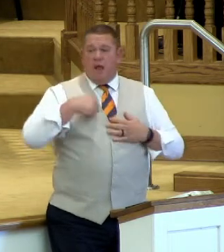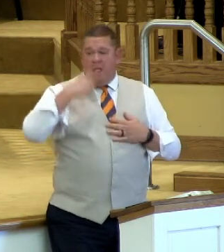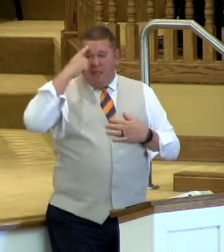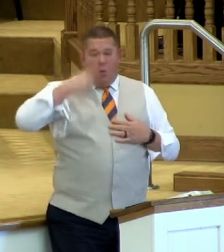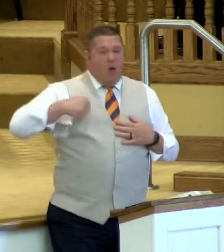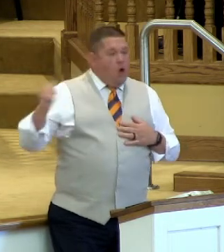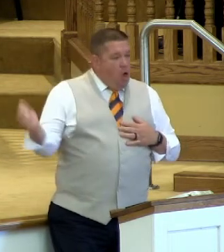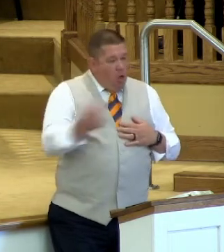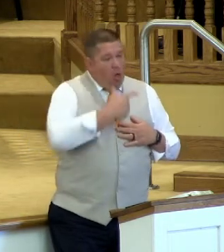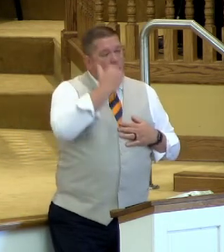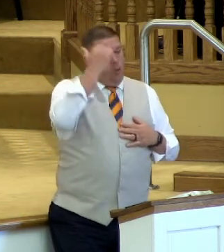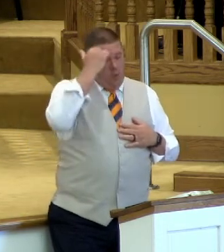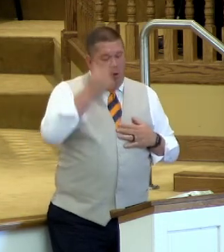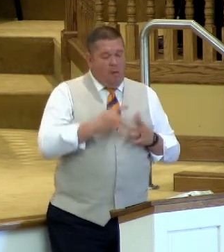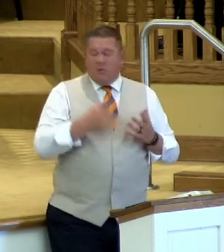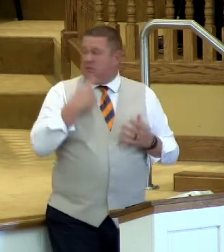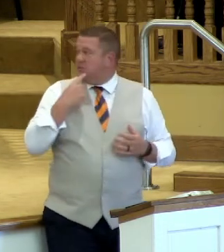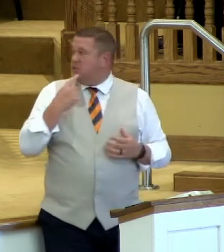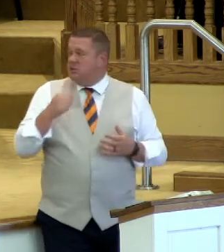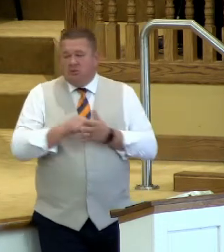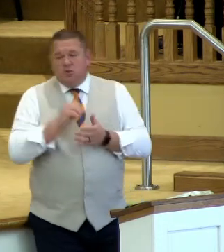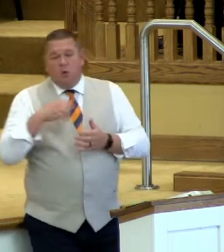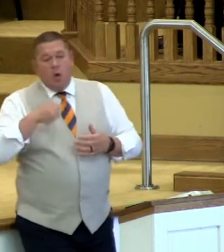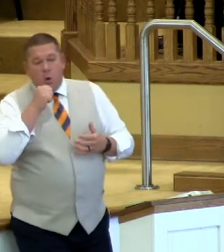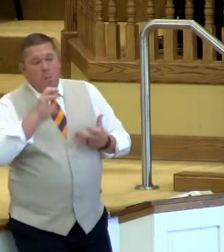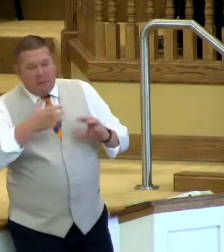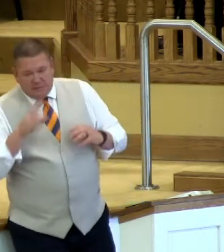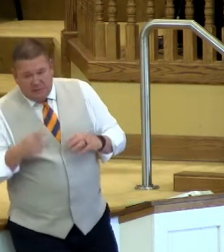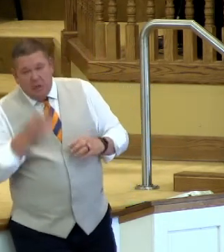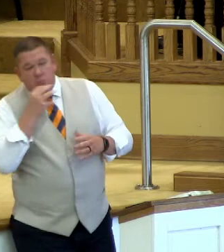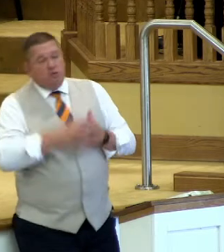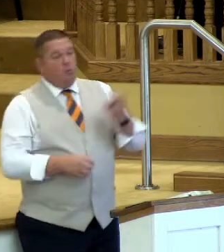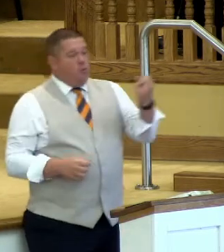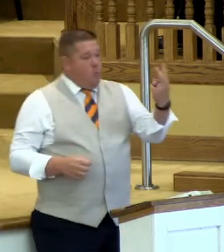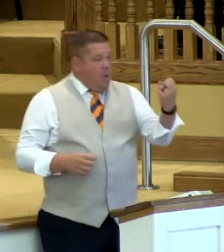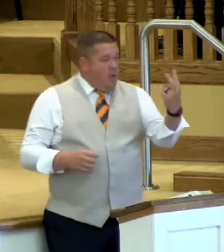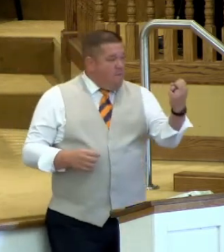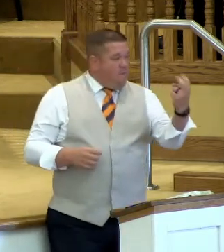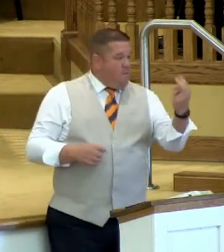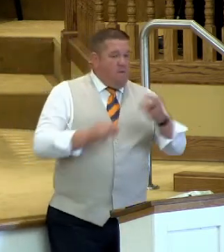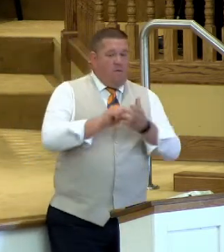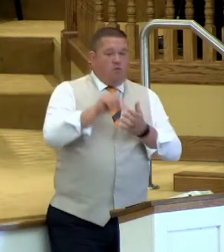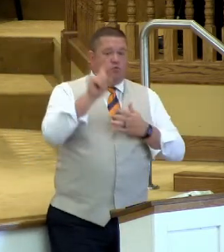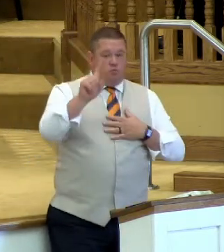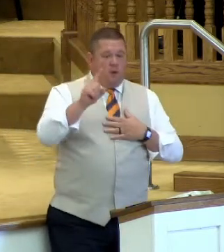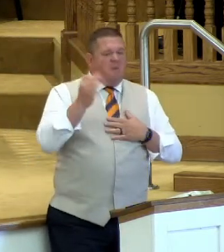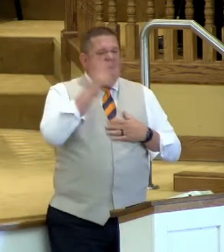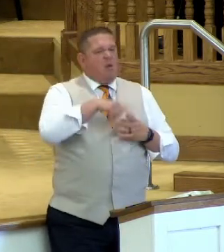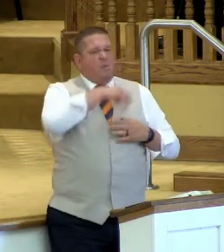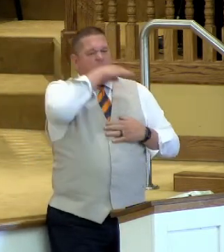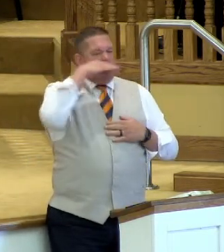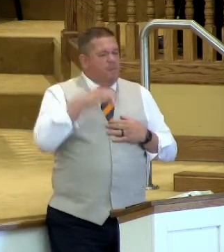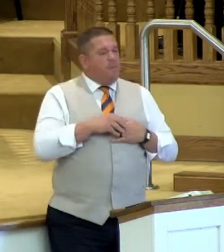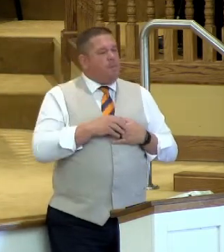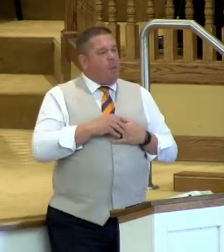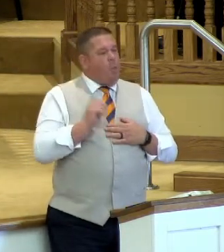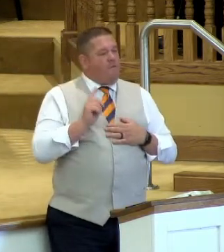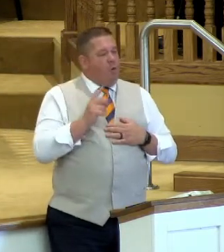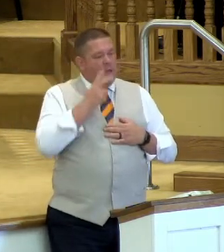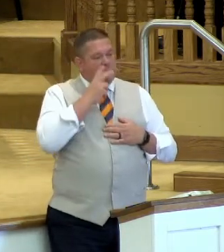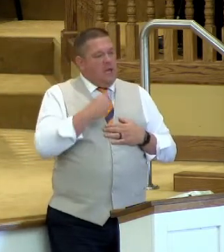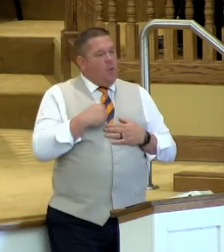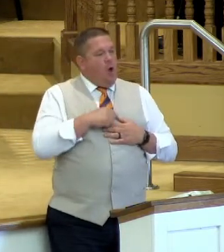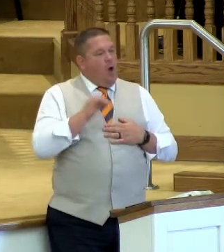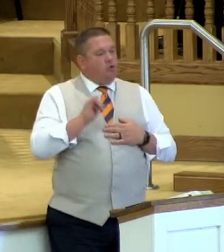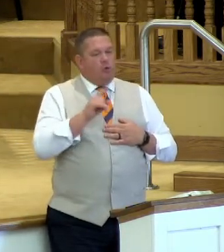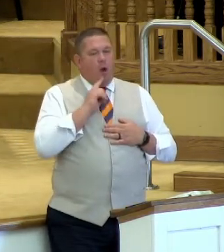think we all know it. Let me turn there really quick just so I don't mess it up. Hebrews 12, verse 1, it says, "Wherefore, seeing we